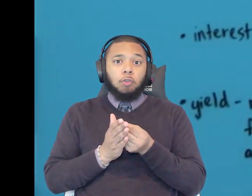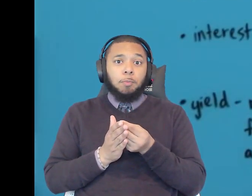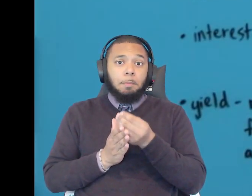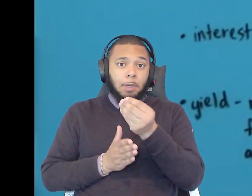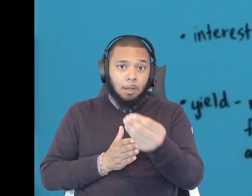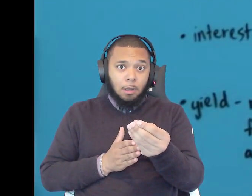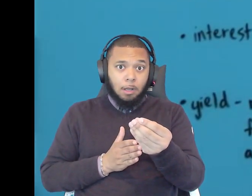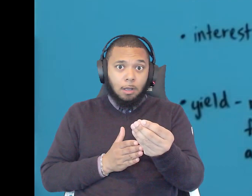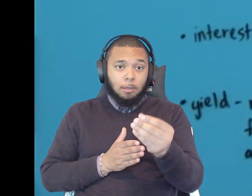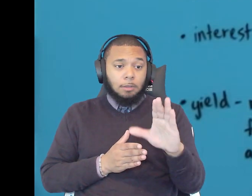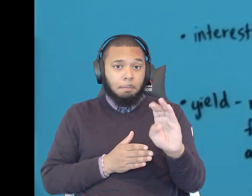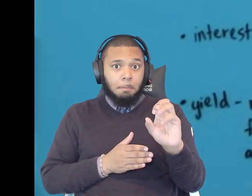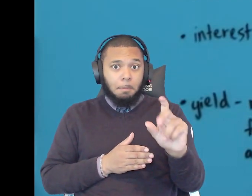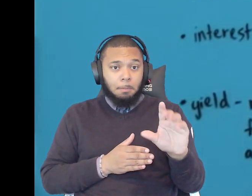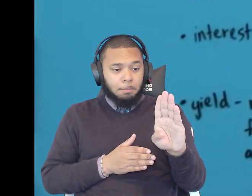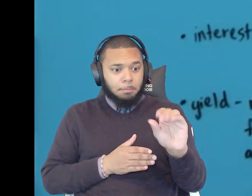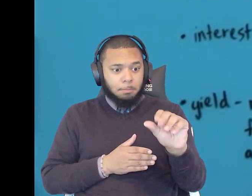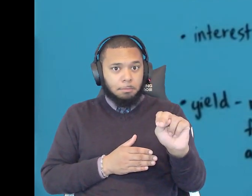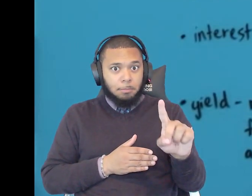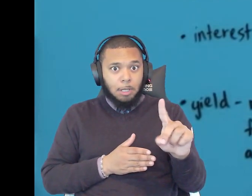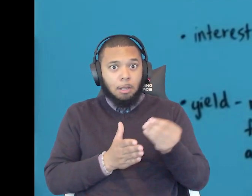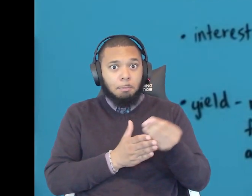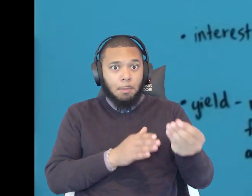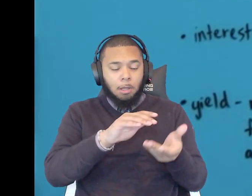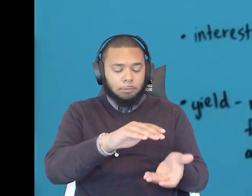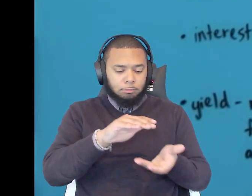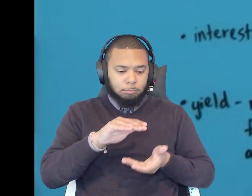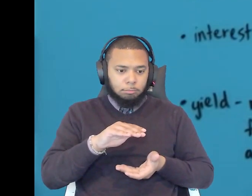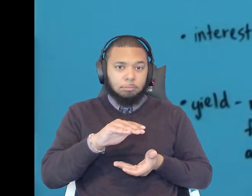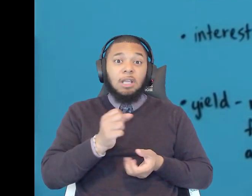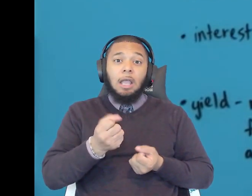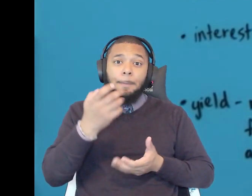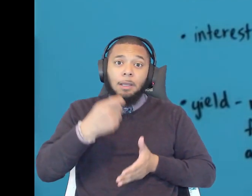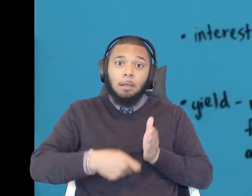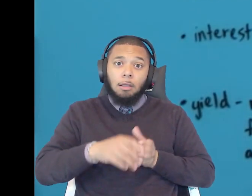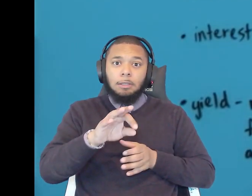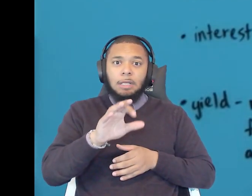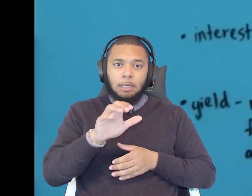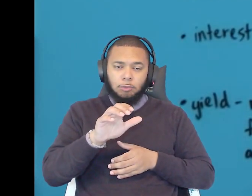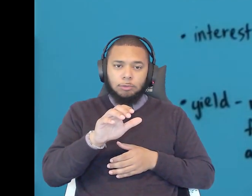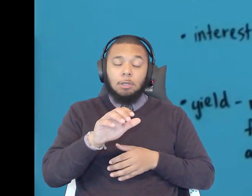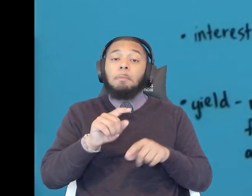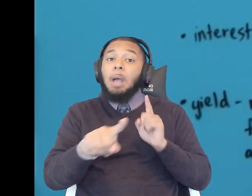$900. Now, it is true that there's a 9% interest rate.